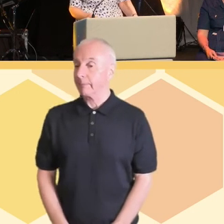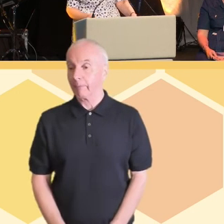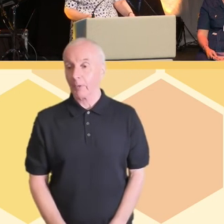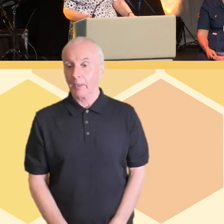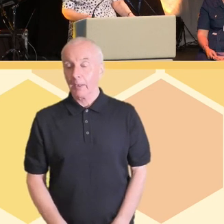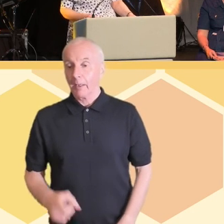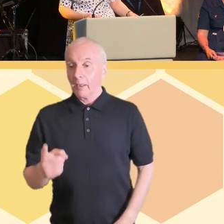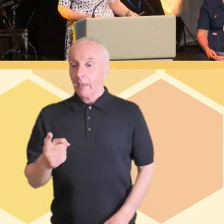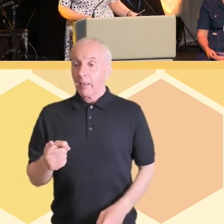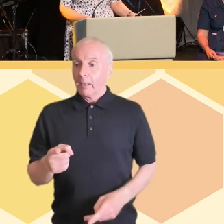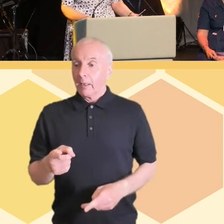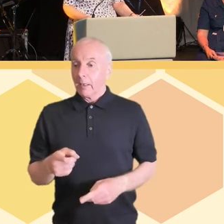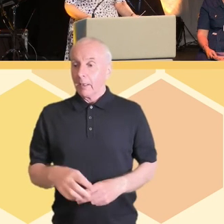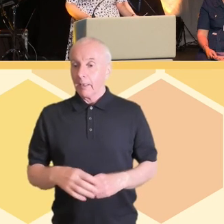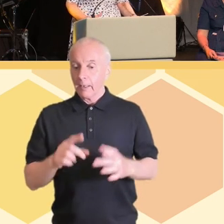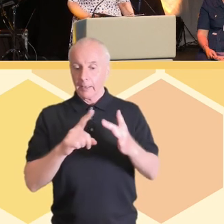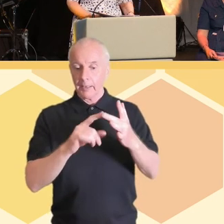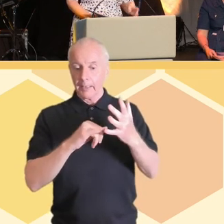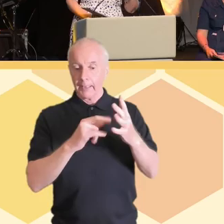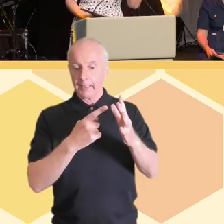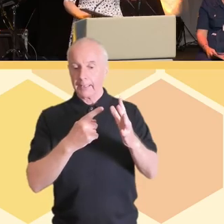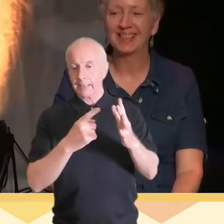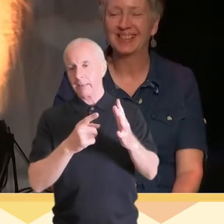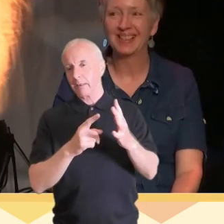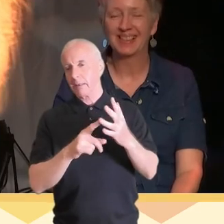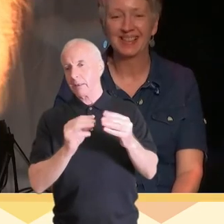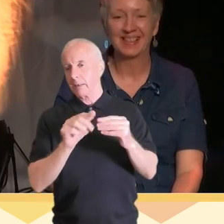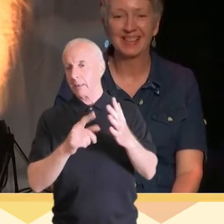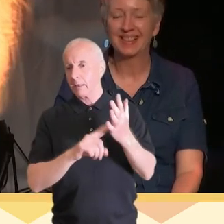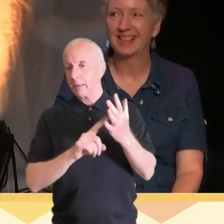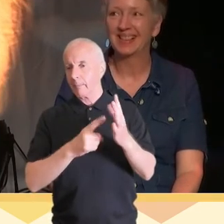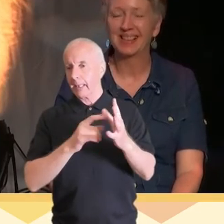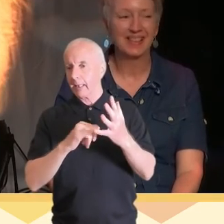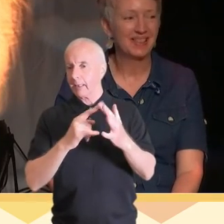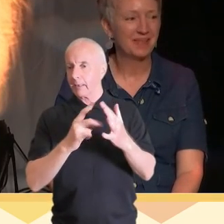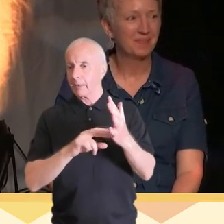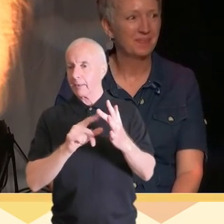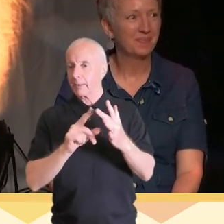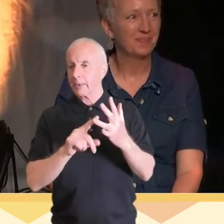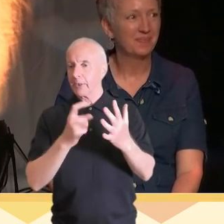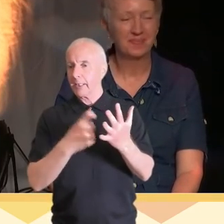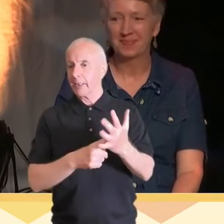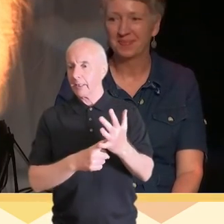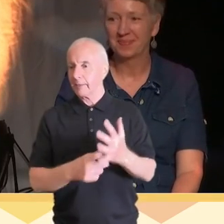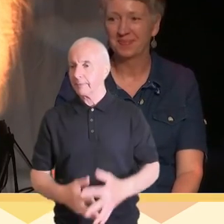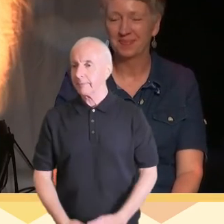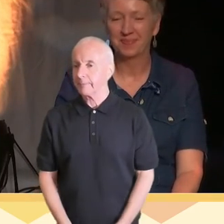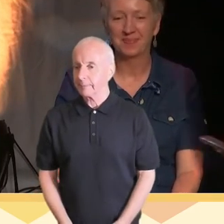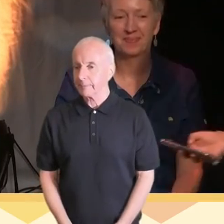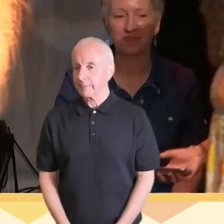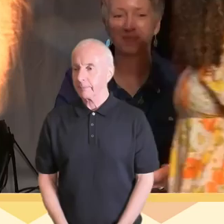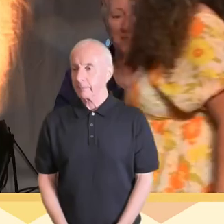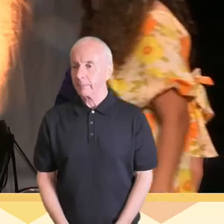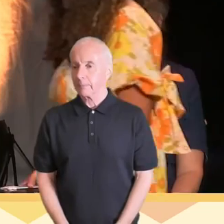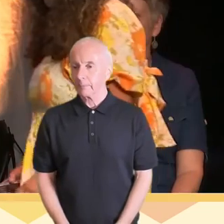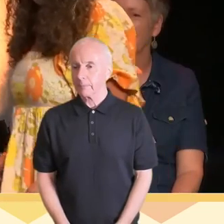the wonderful Isabella Senior. This is, they're going to give it up. Come and eat here.